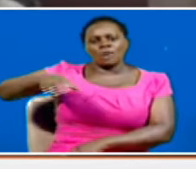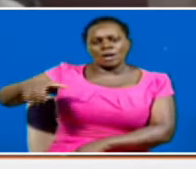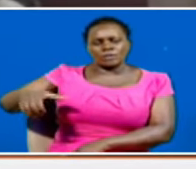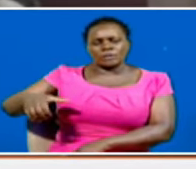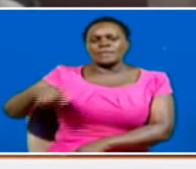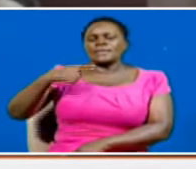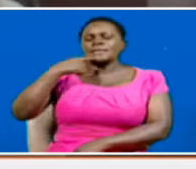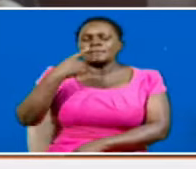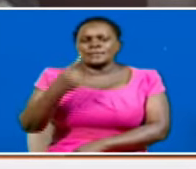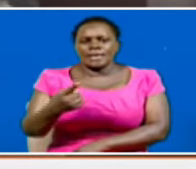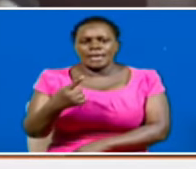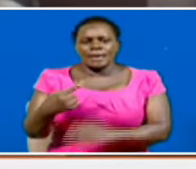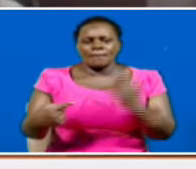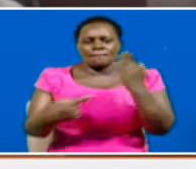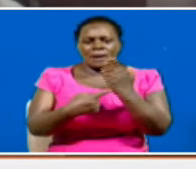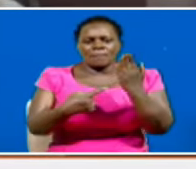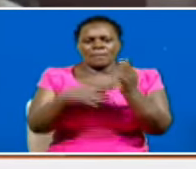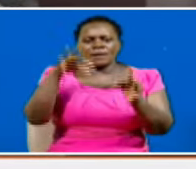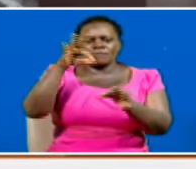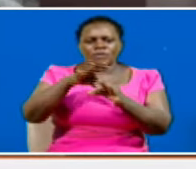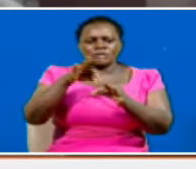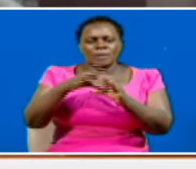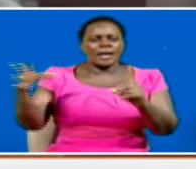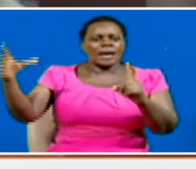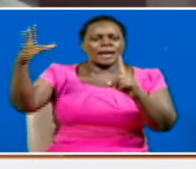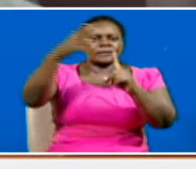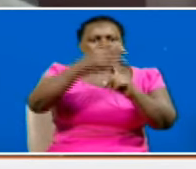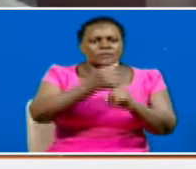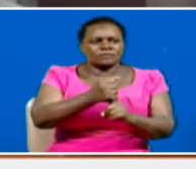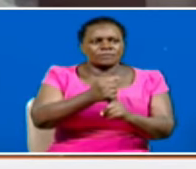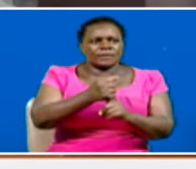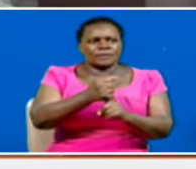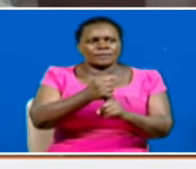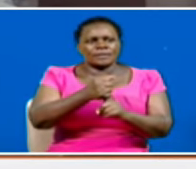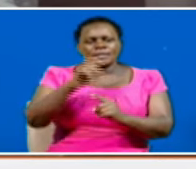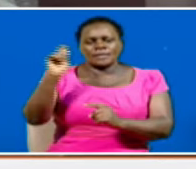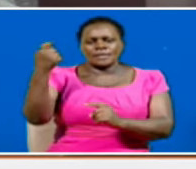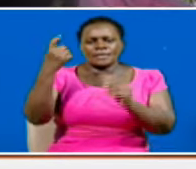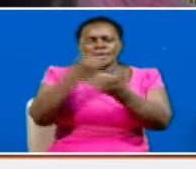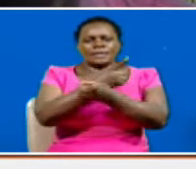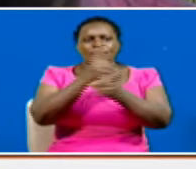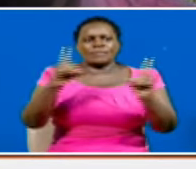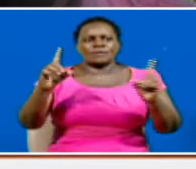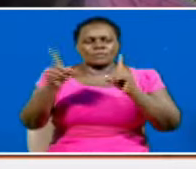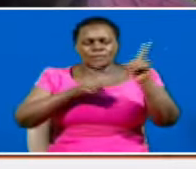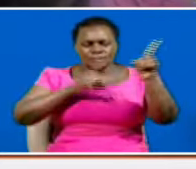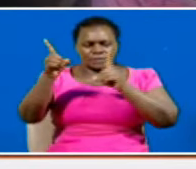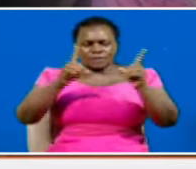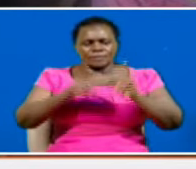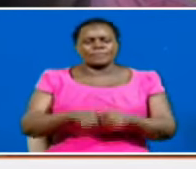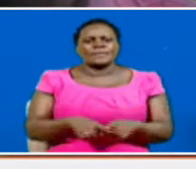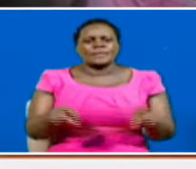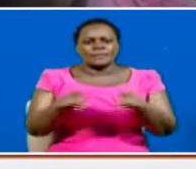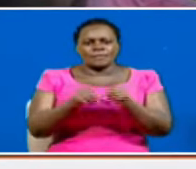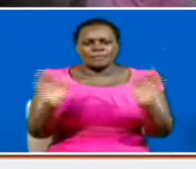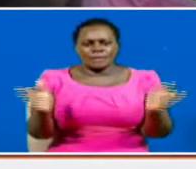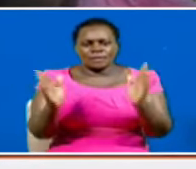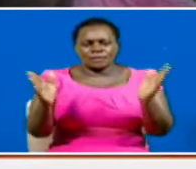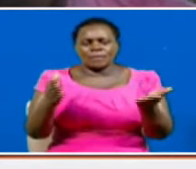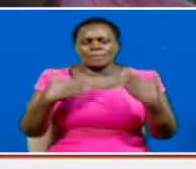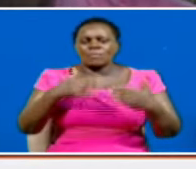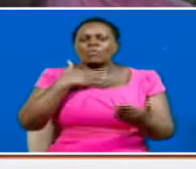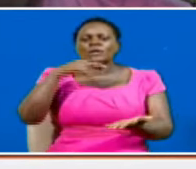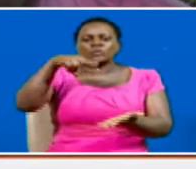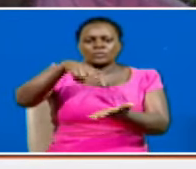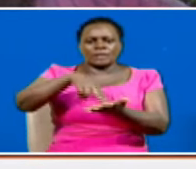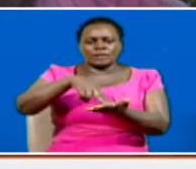Malala described electronic voting as an achievement and a milestone in Kenya's democratic journey. He encouraged aspiring leaders